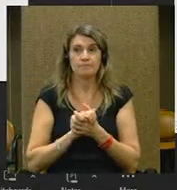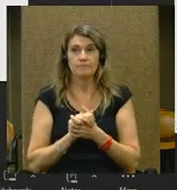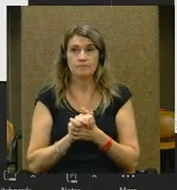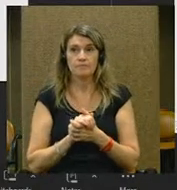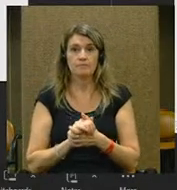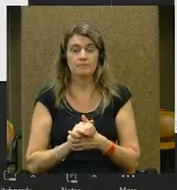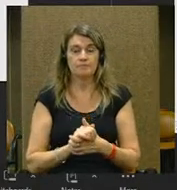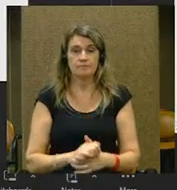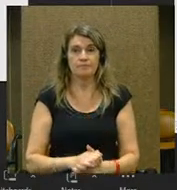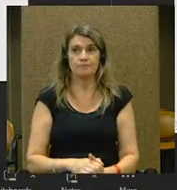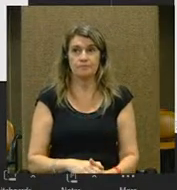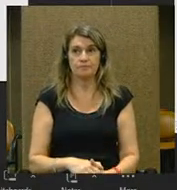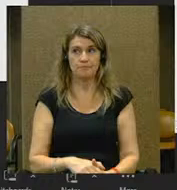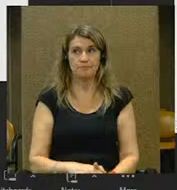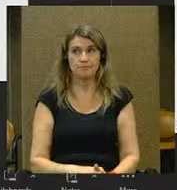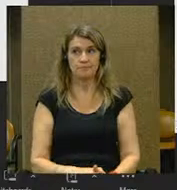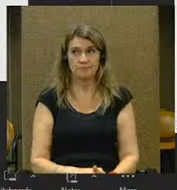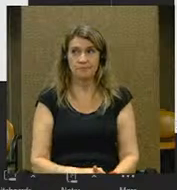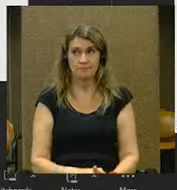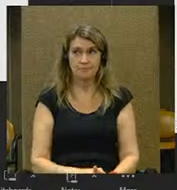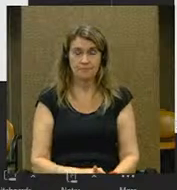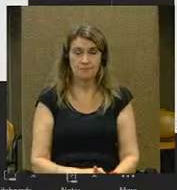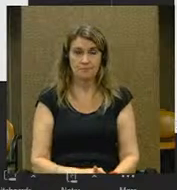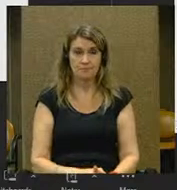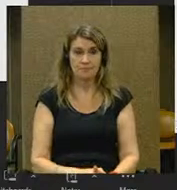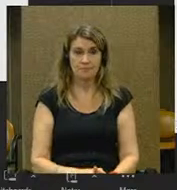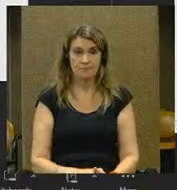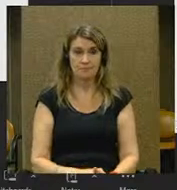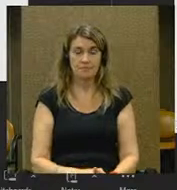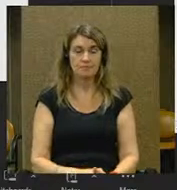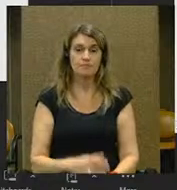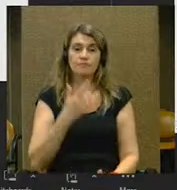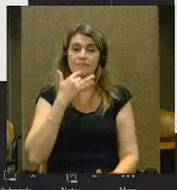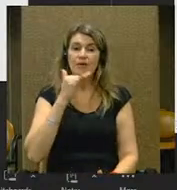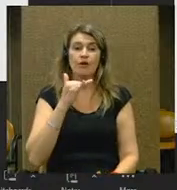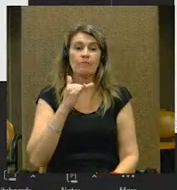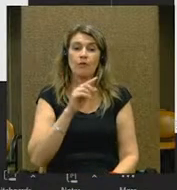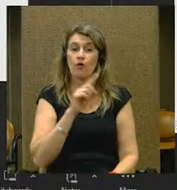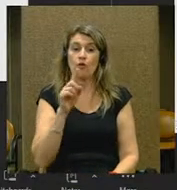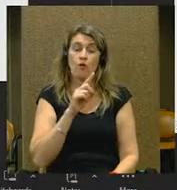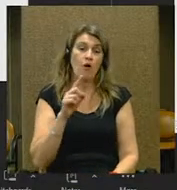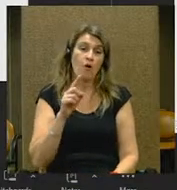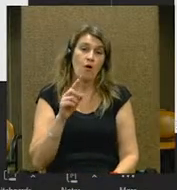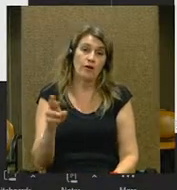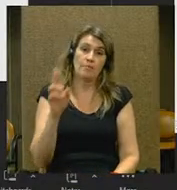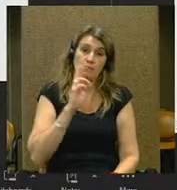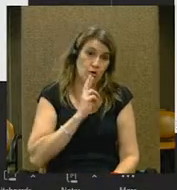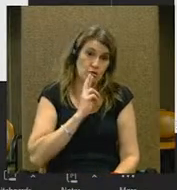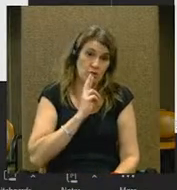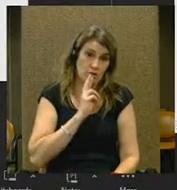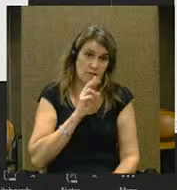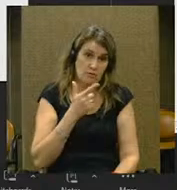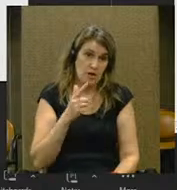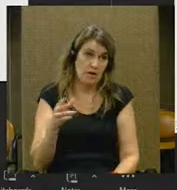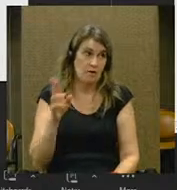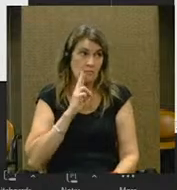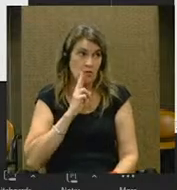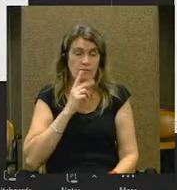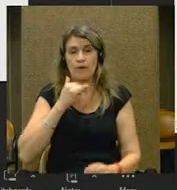loan. There's a method. If they don't respond once they've entered the app, emergency